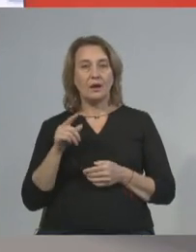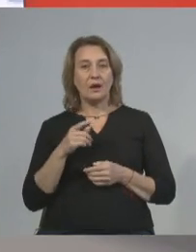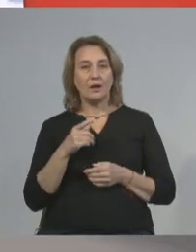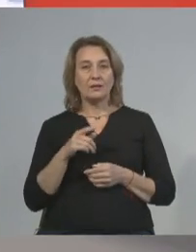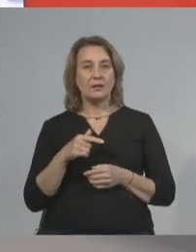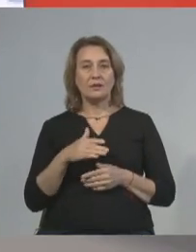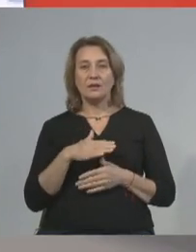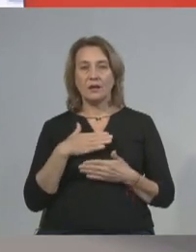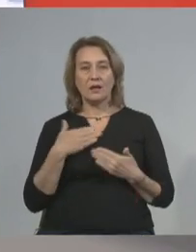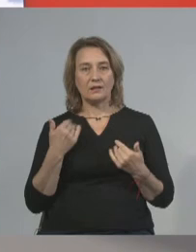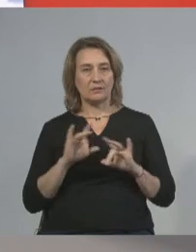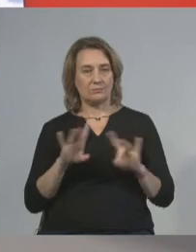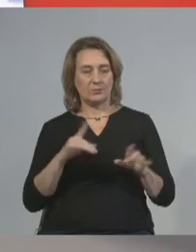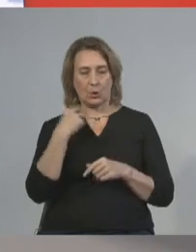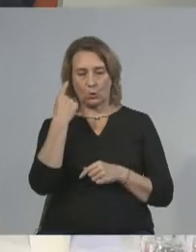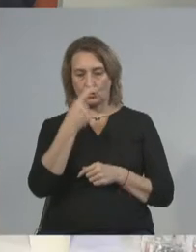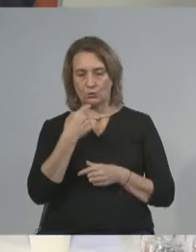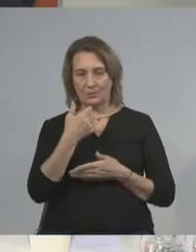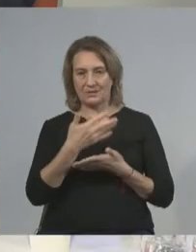names